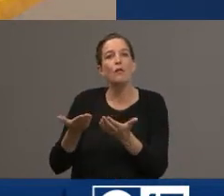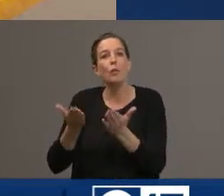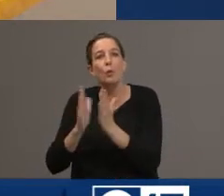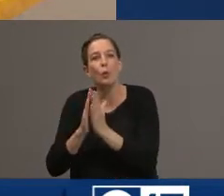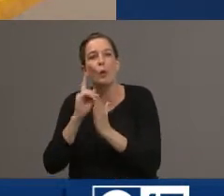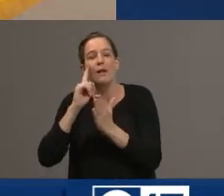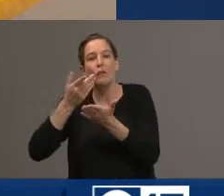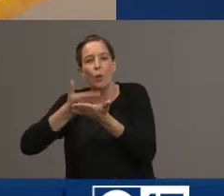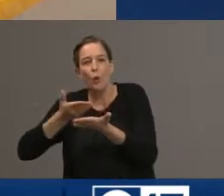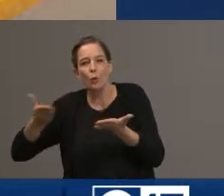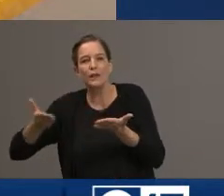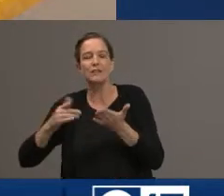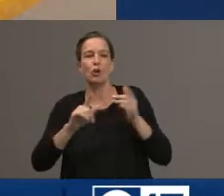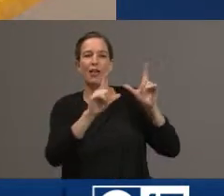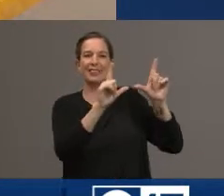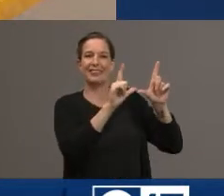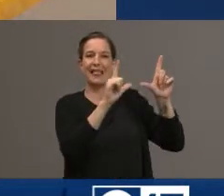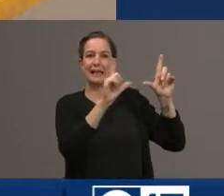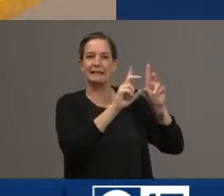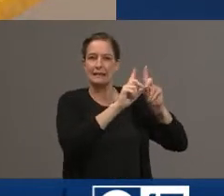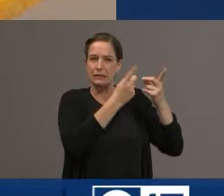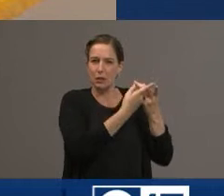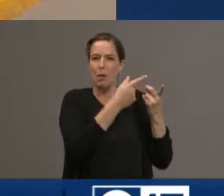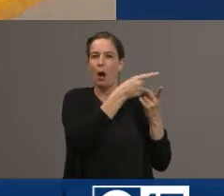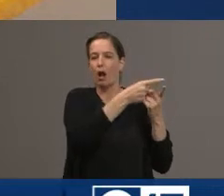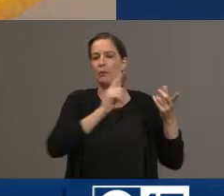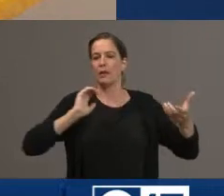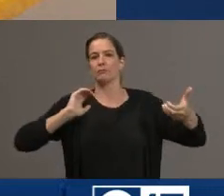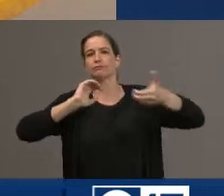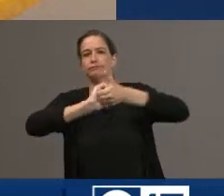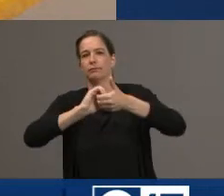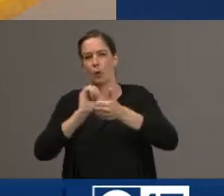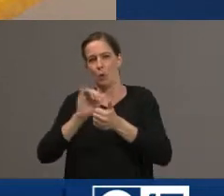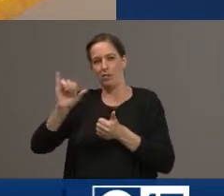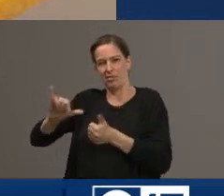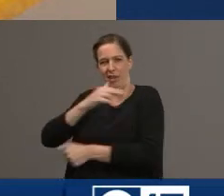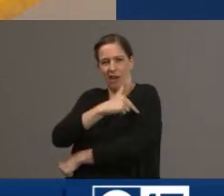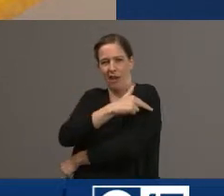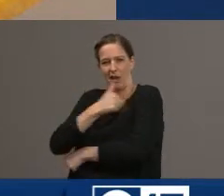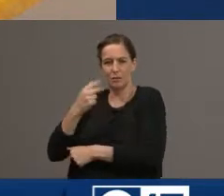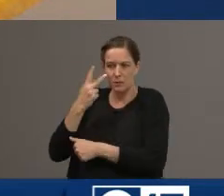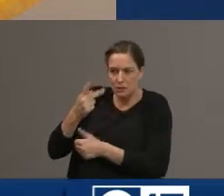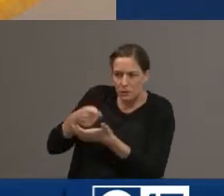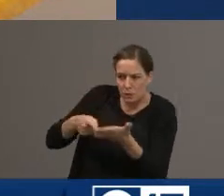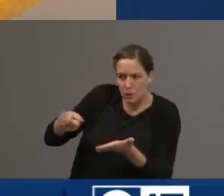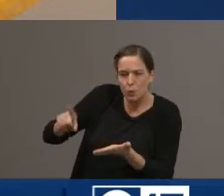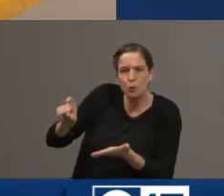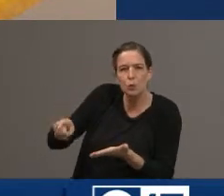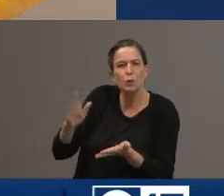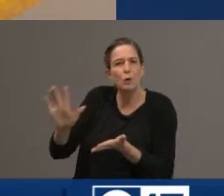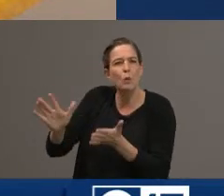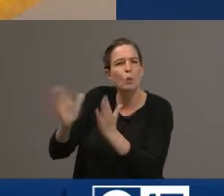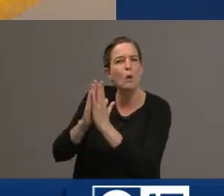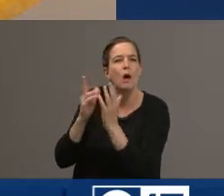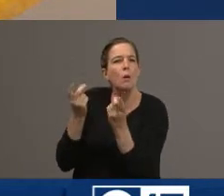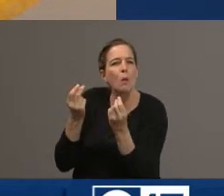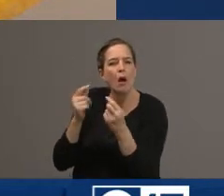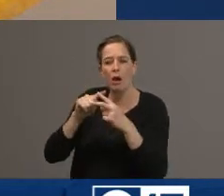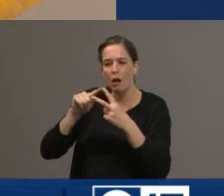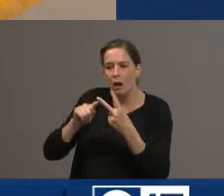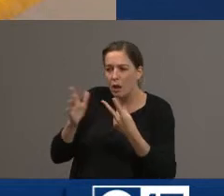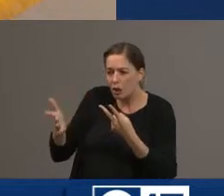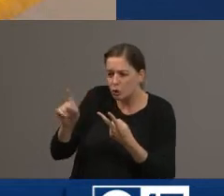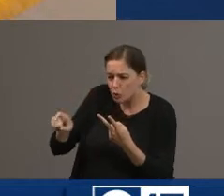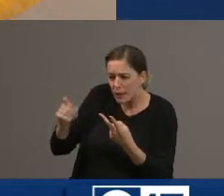licensing is working with that individual hospital to see what those requests are, see what types of resources they need, see what steps